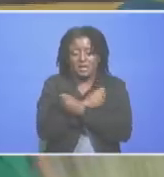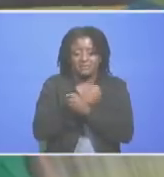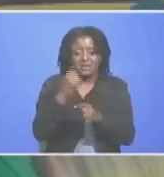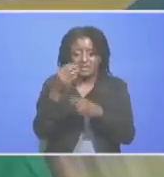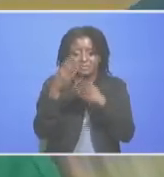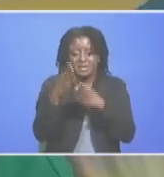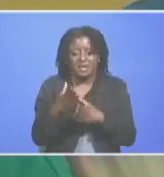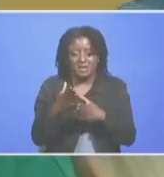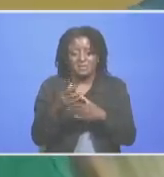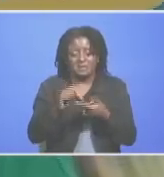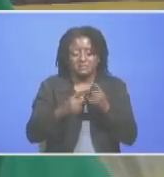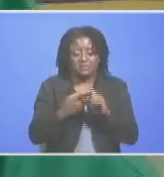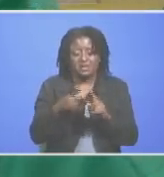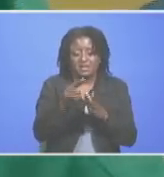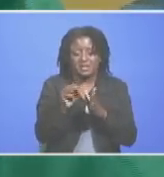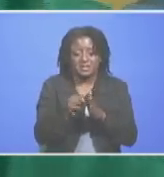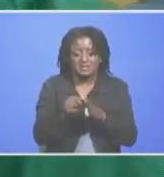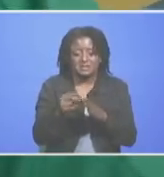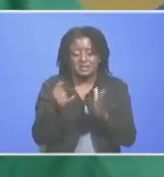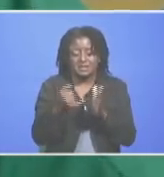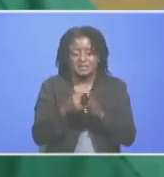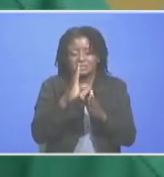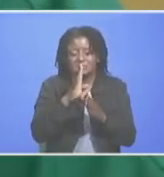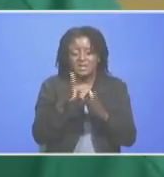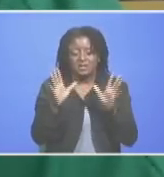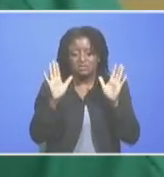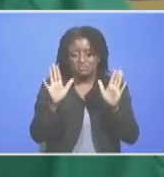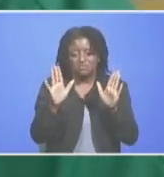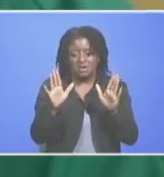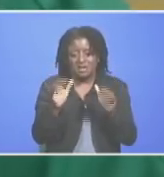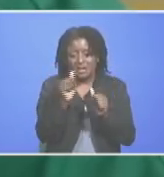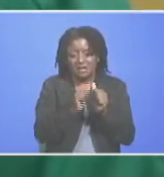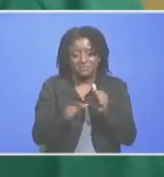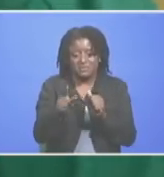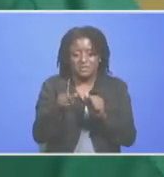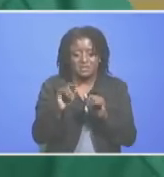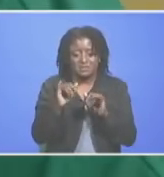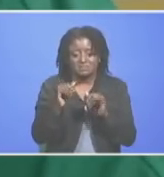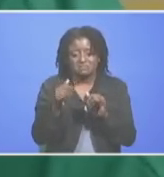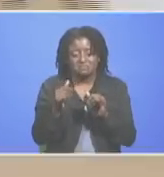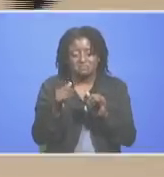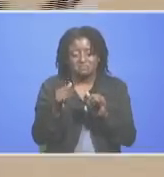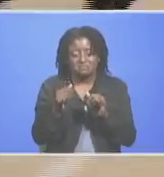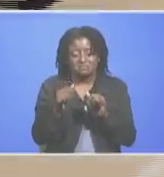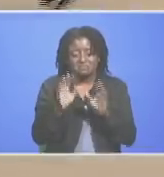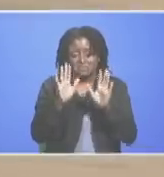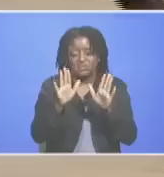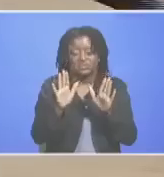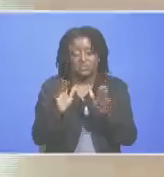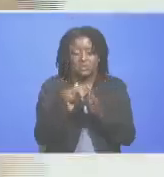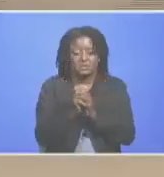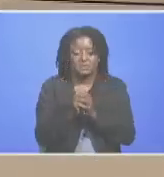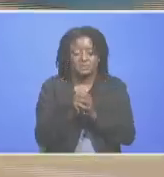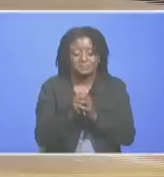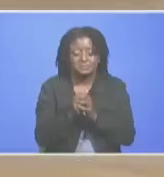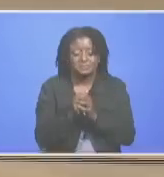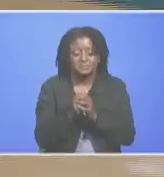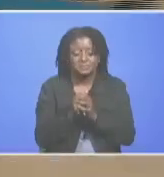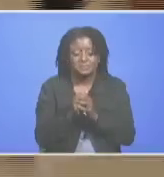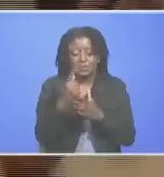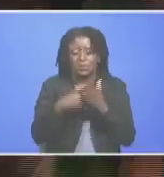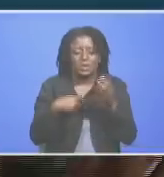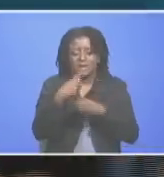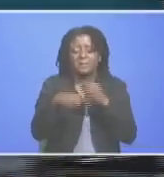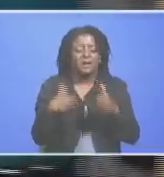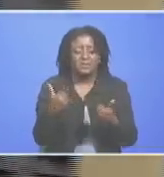great. Everybody has been just gone out of their way to make it pleasant. What about the games?